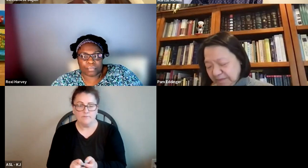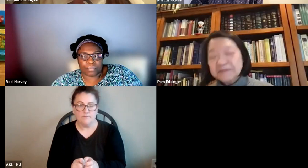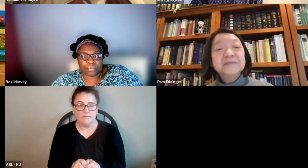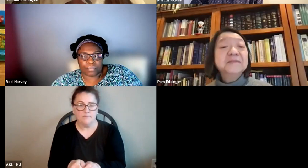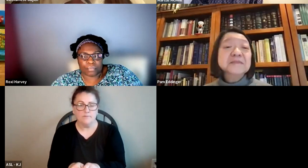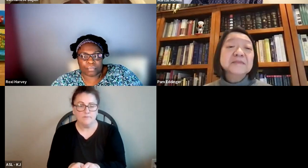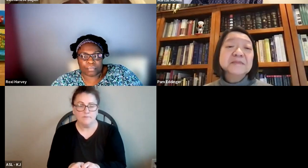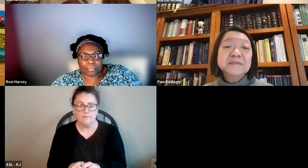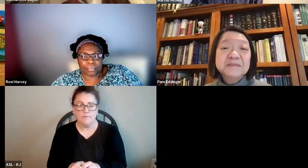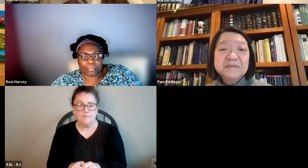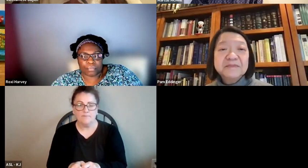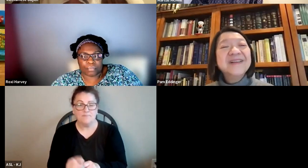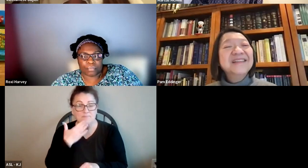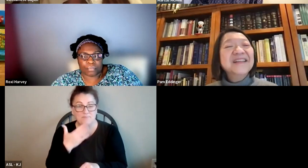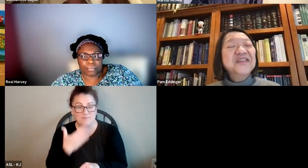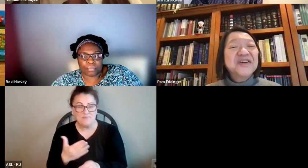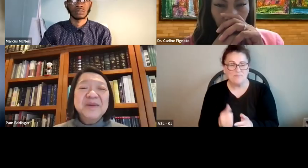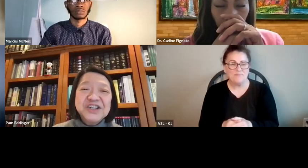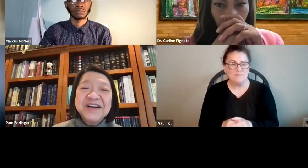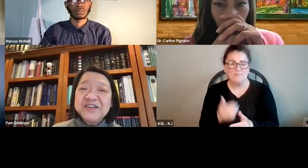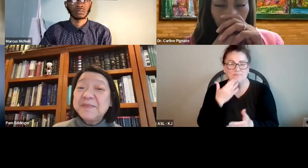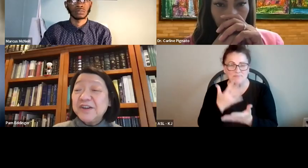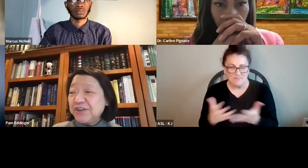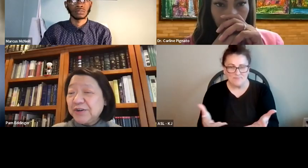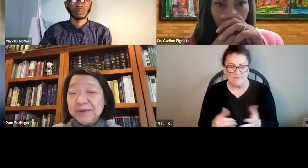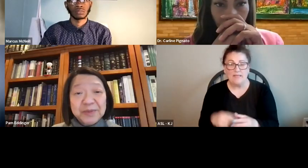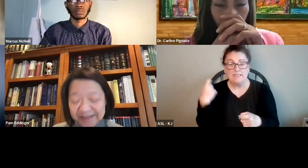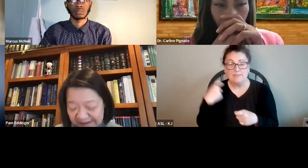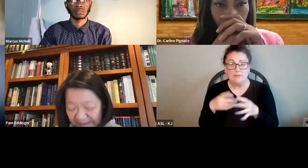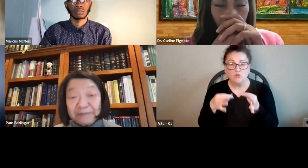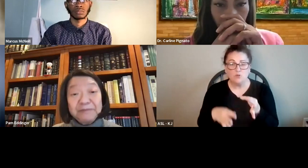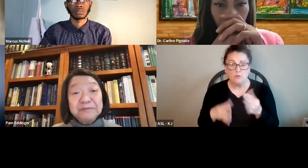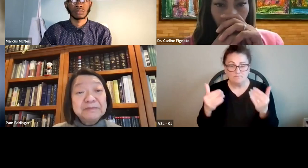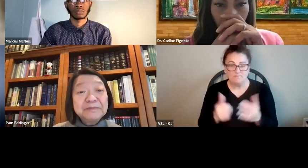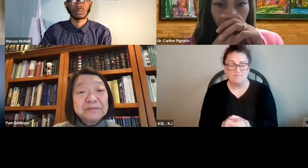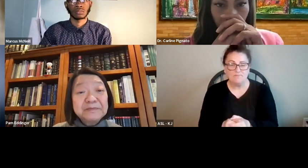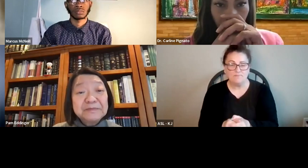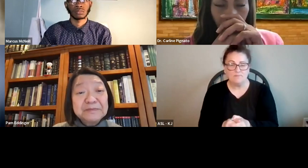các anh chị nhé. Thank you. Thank you very much. And our Spanish interpreter, please.